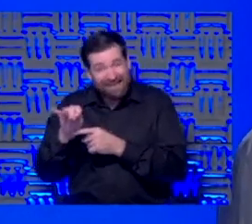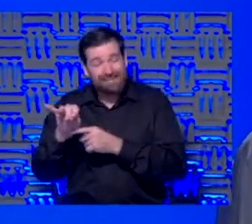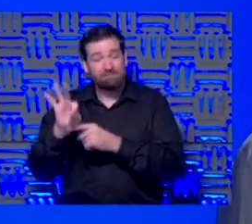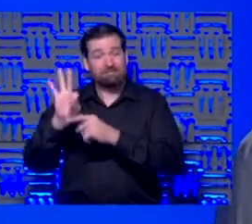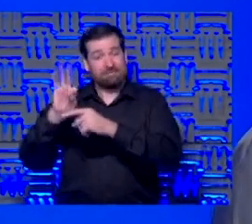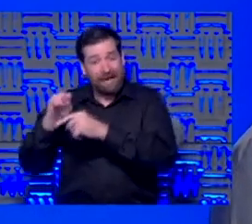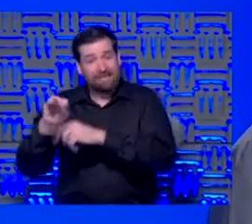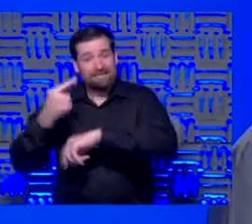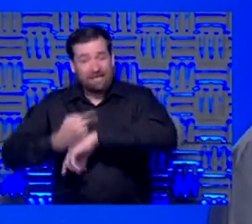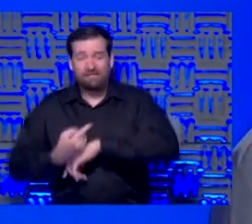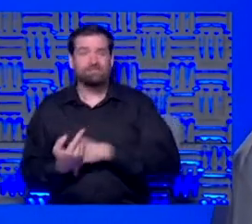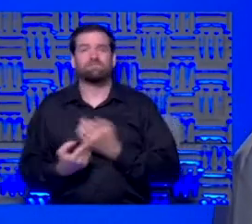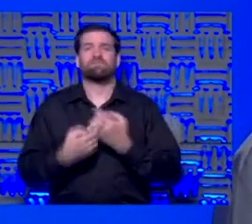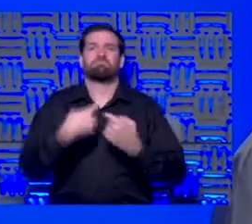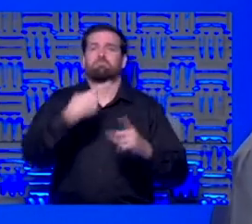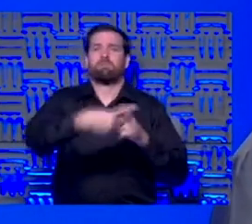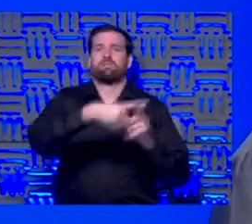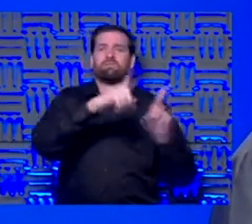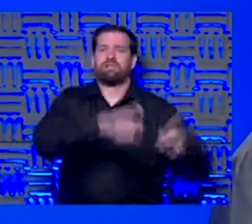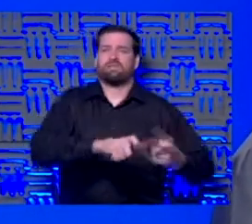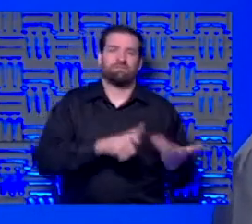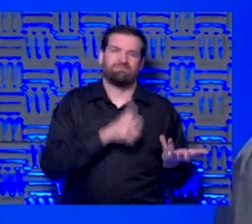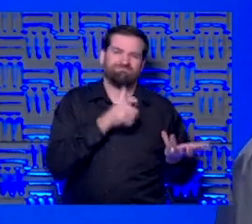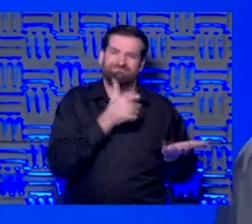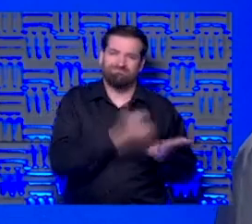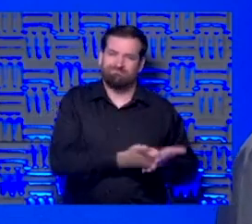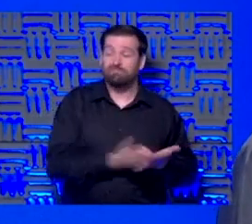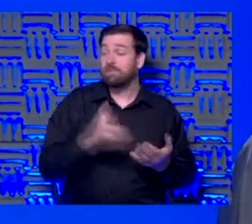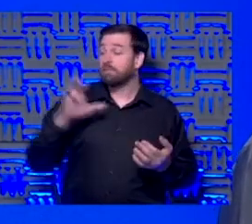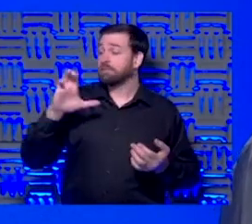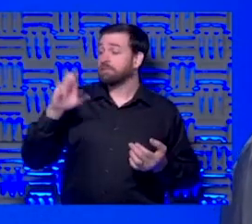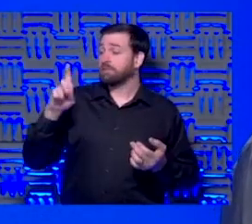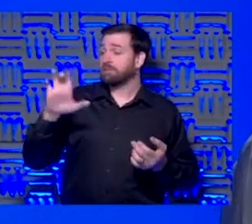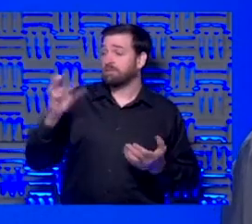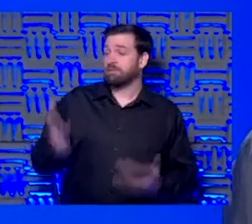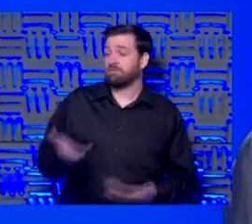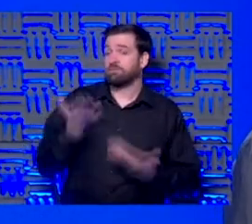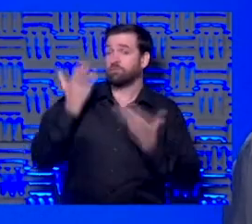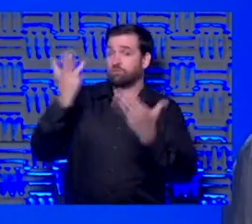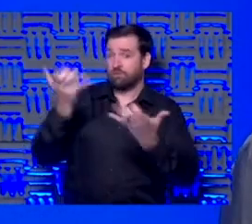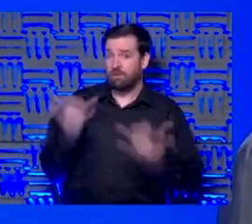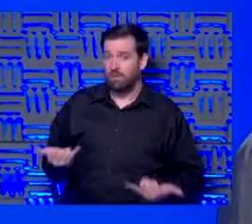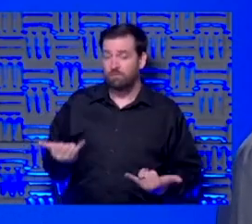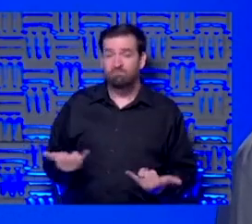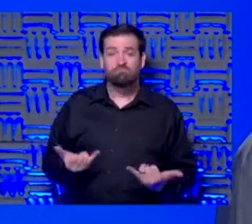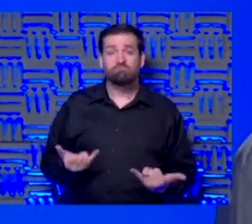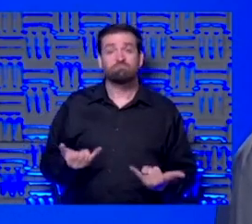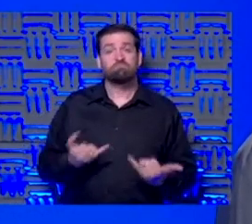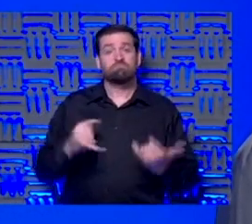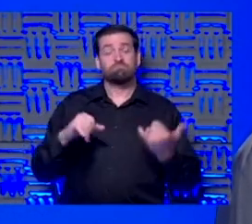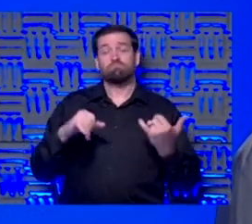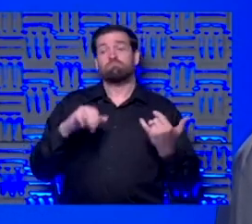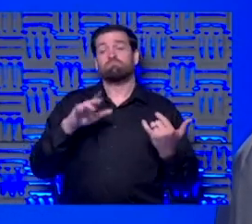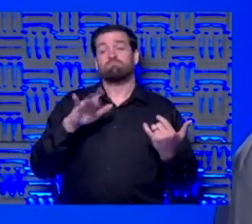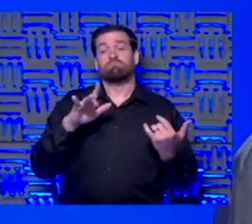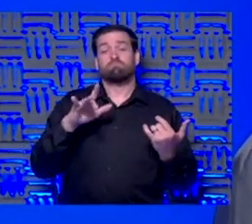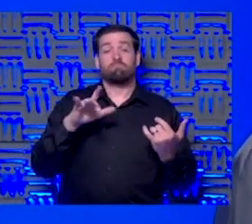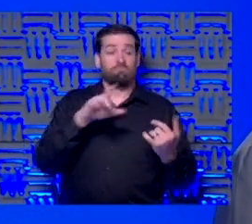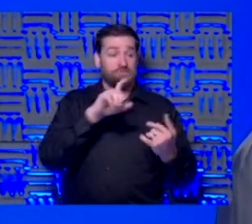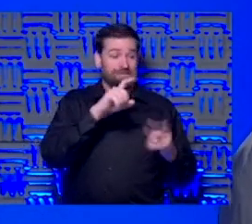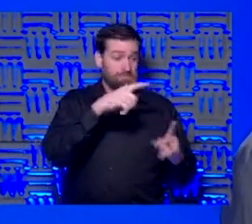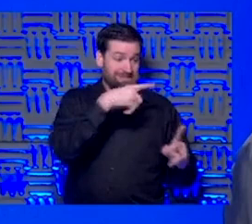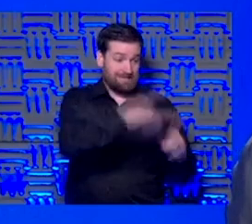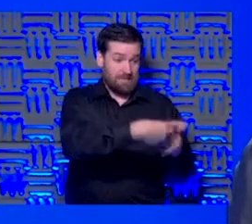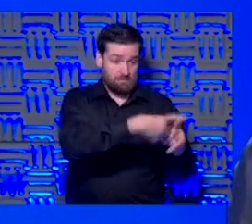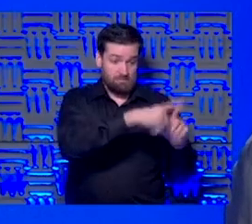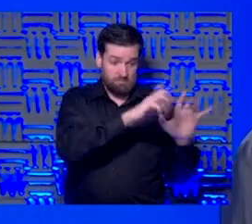test really doesn't help. In fact, the CDC now has updated their guidance, suggesting that you don't need to have negative tests